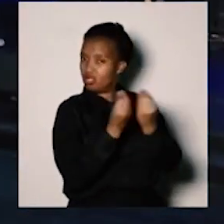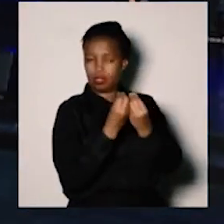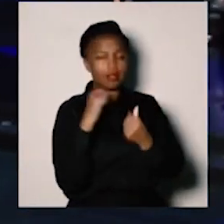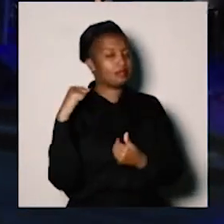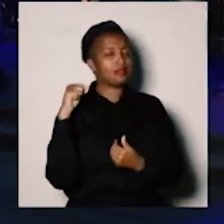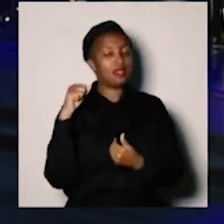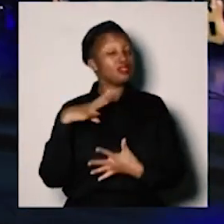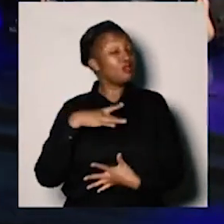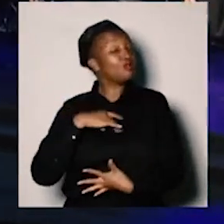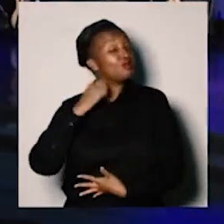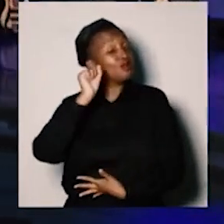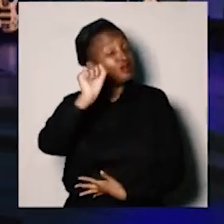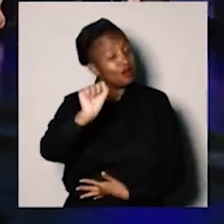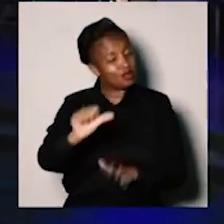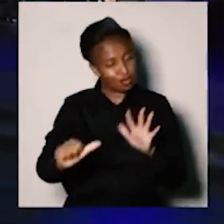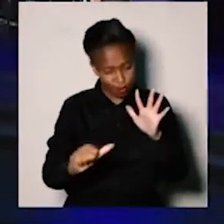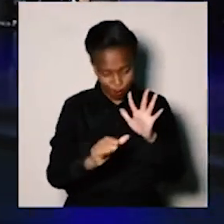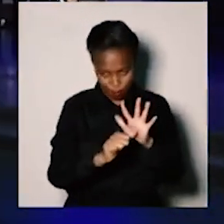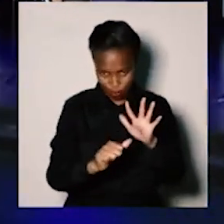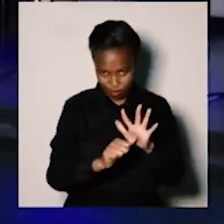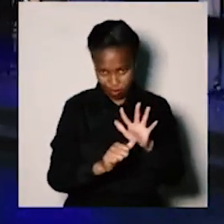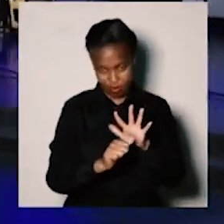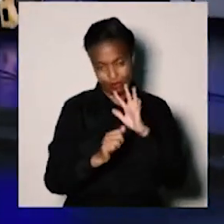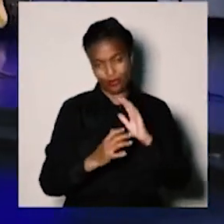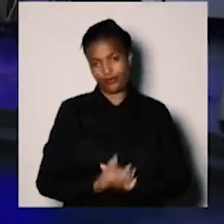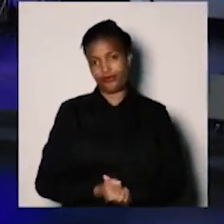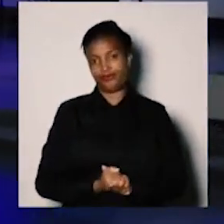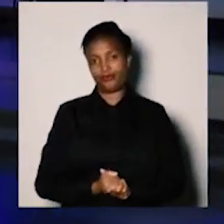So your soul is important.